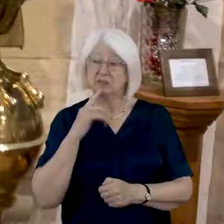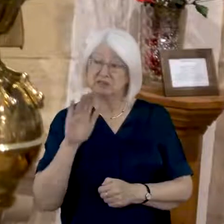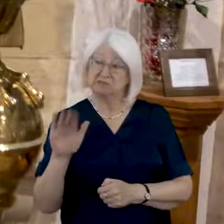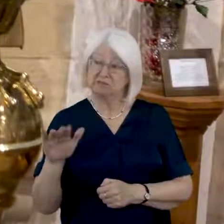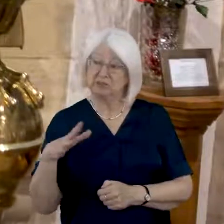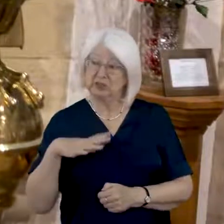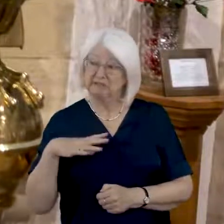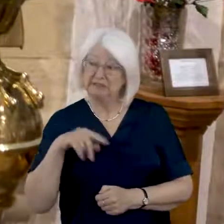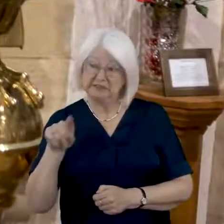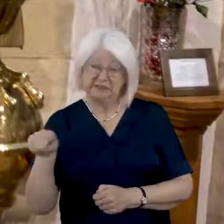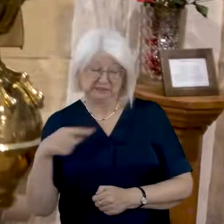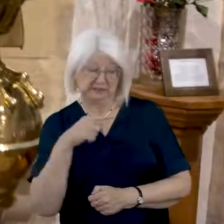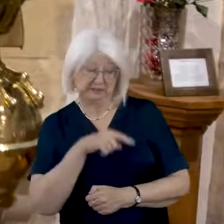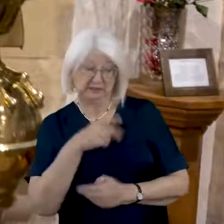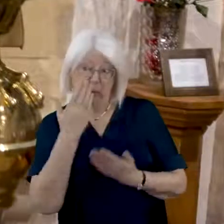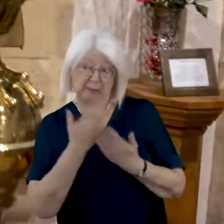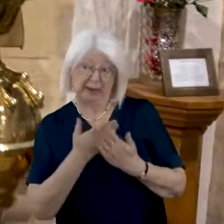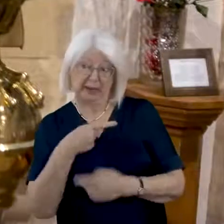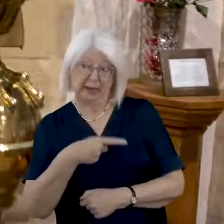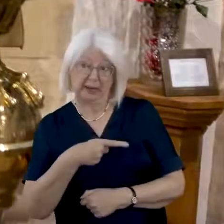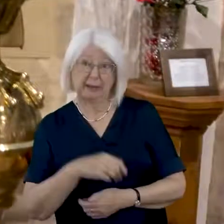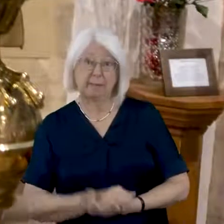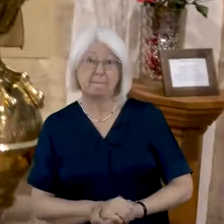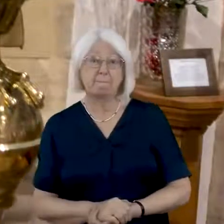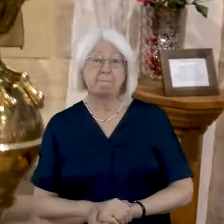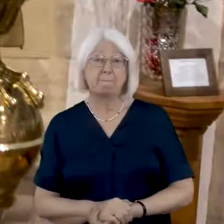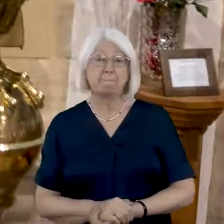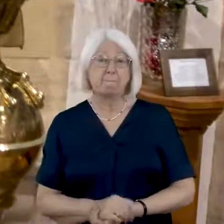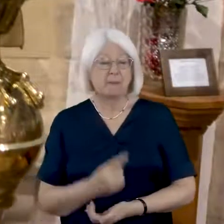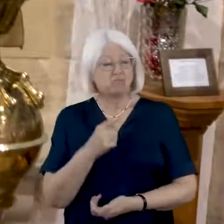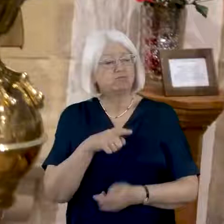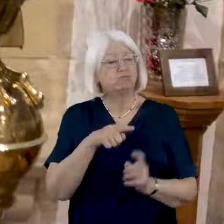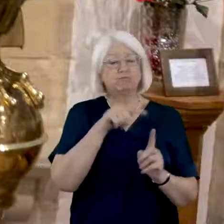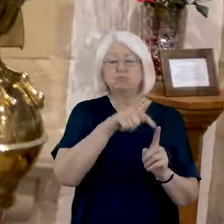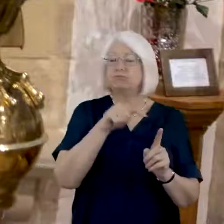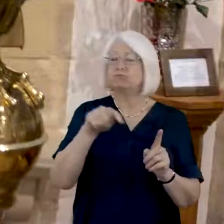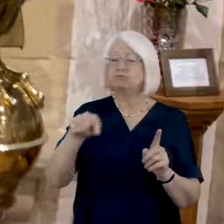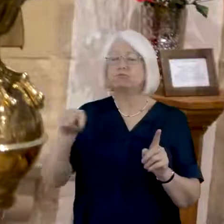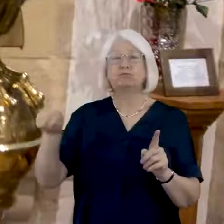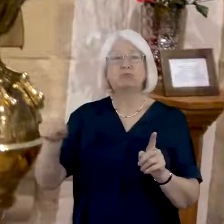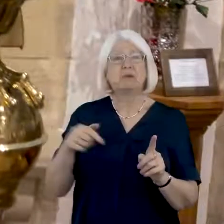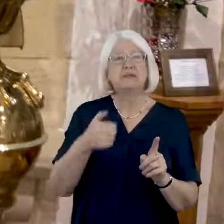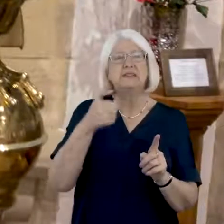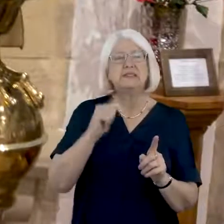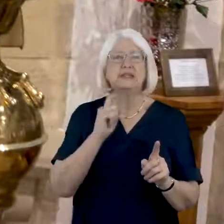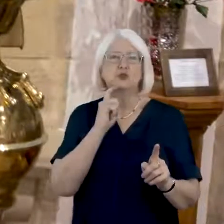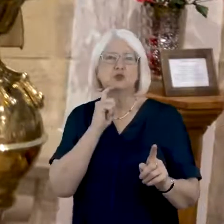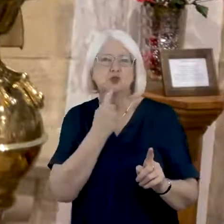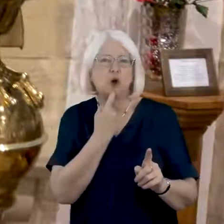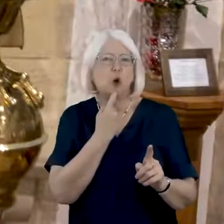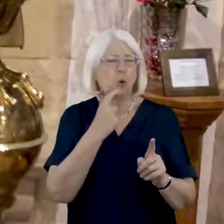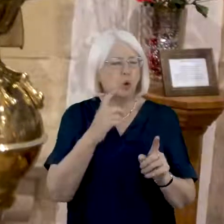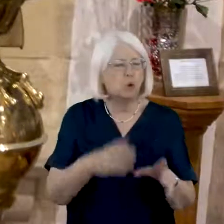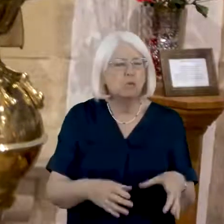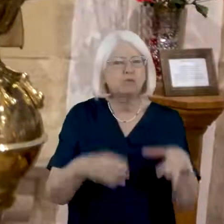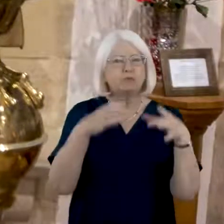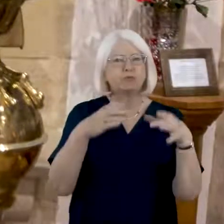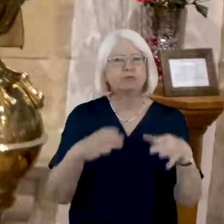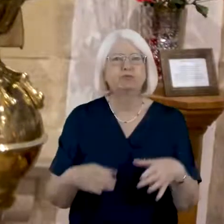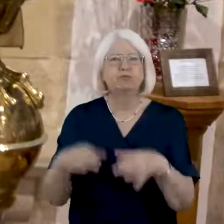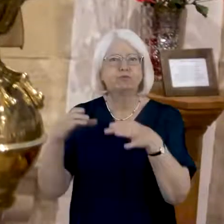"Do whatever he tells you." Now, standing there were six stone water jars for the Jewish rites